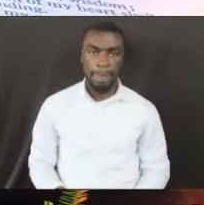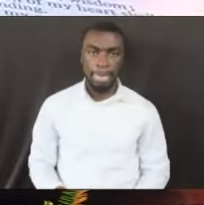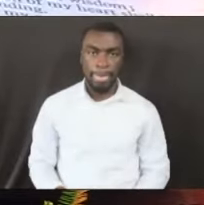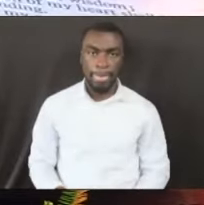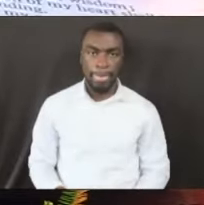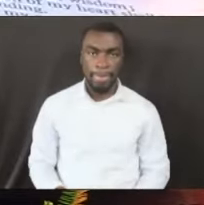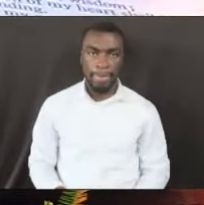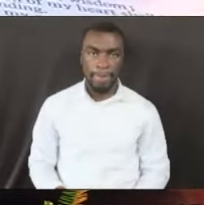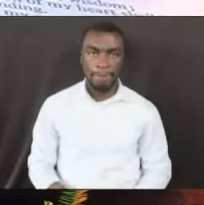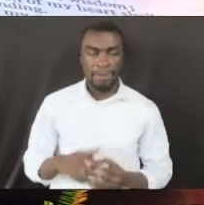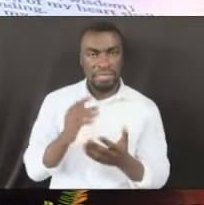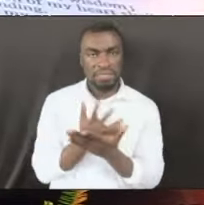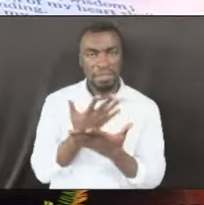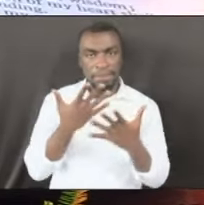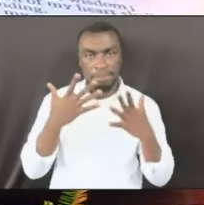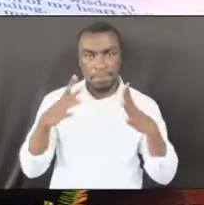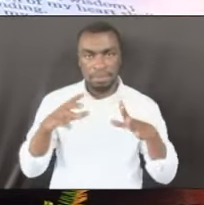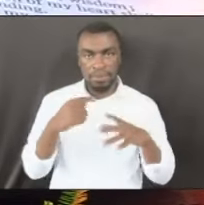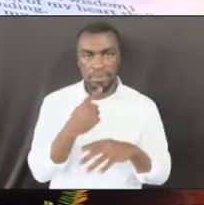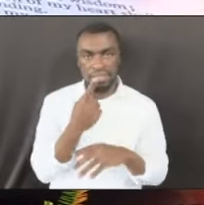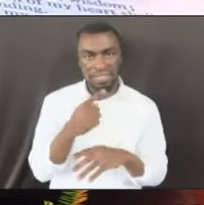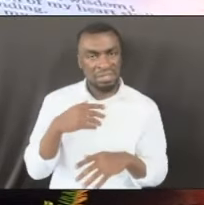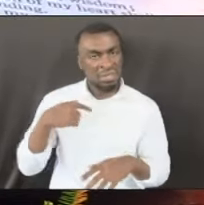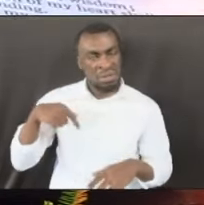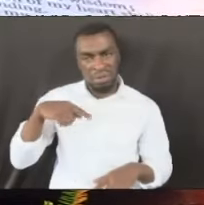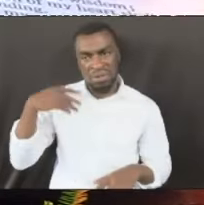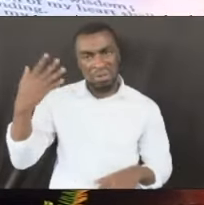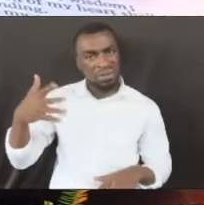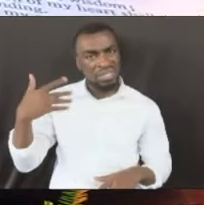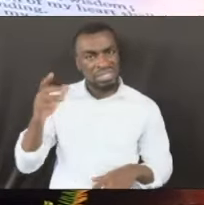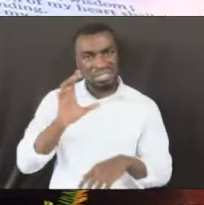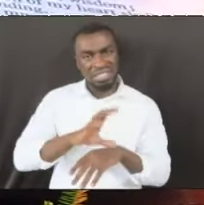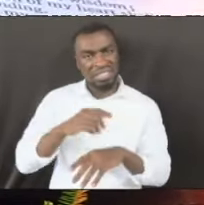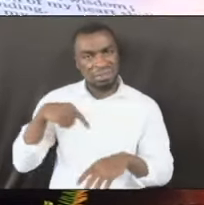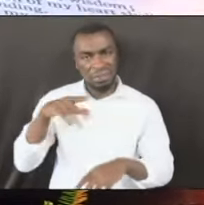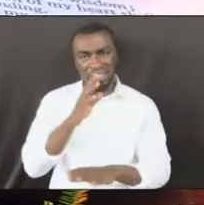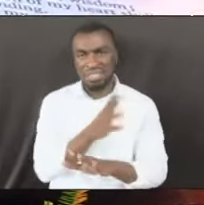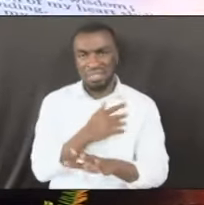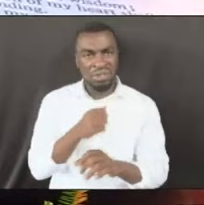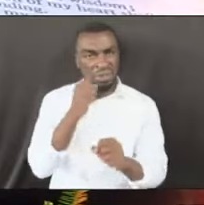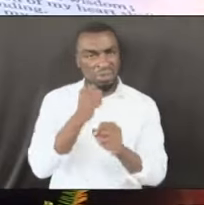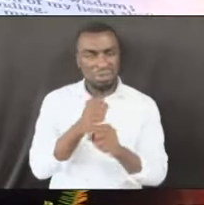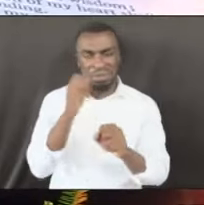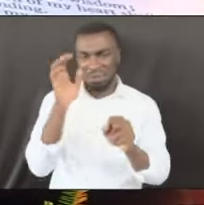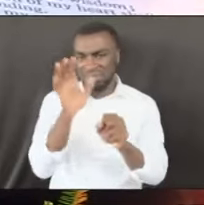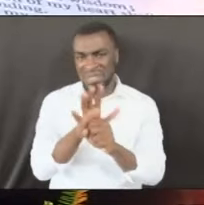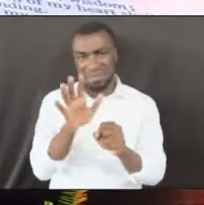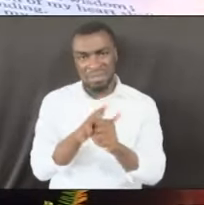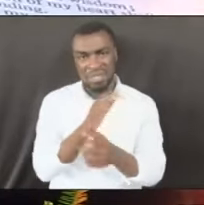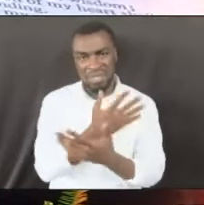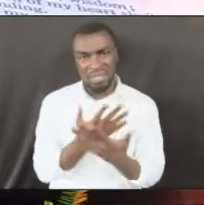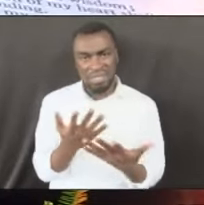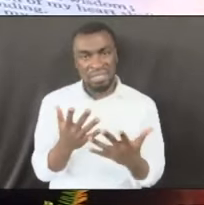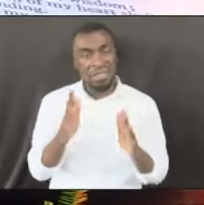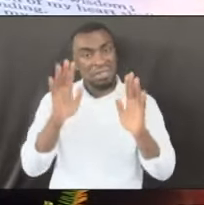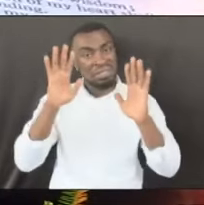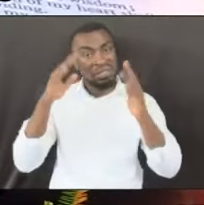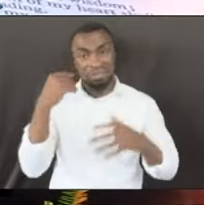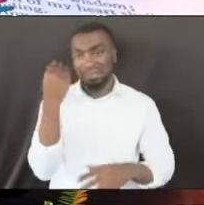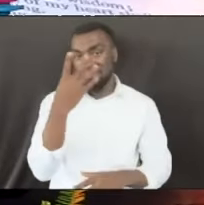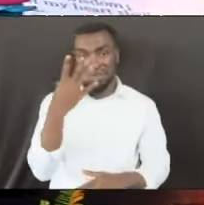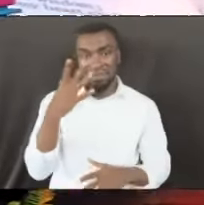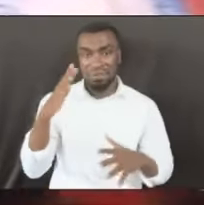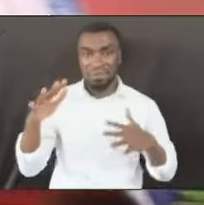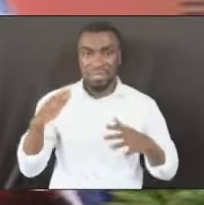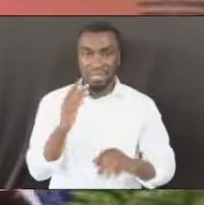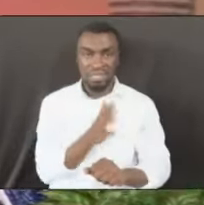Now, some people are saying, we always in church, we sing, we do a lot. But I want to tell you, this beautiful singing here